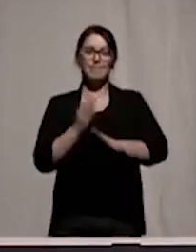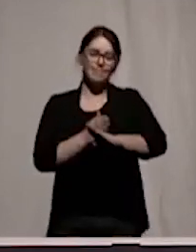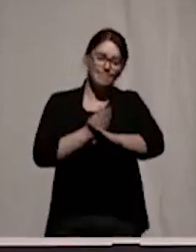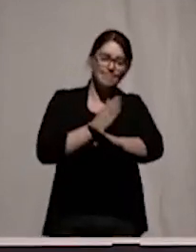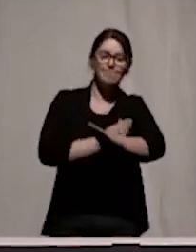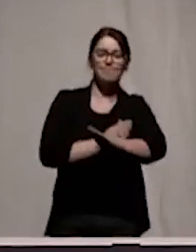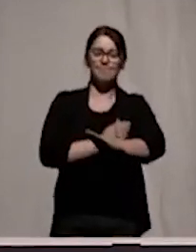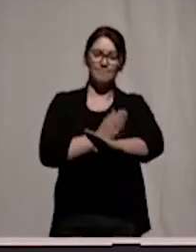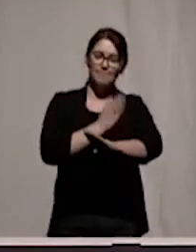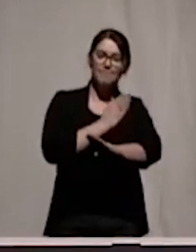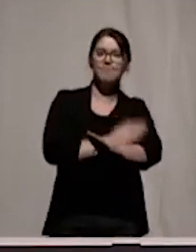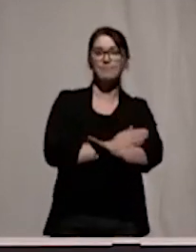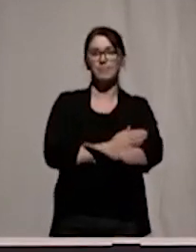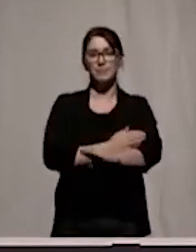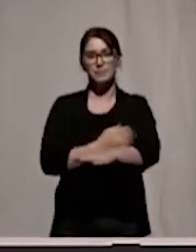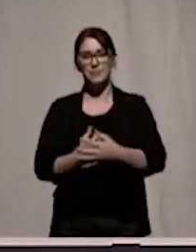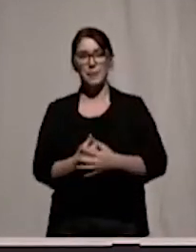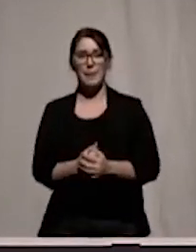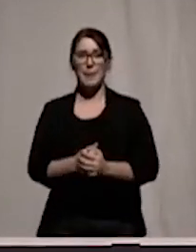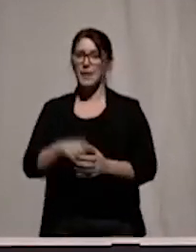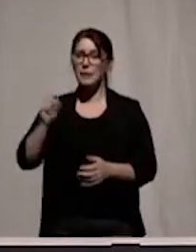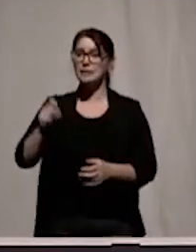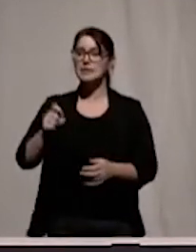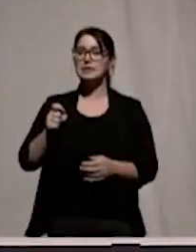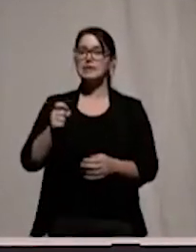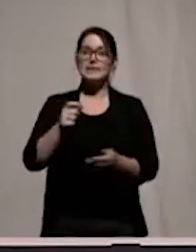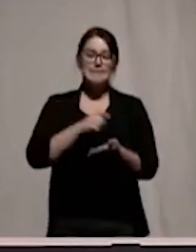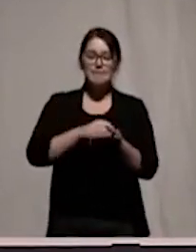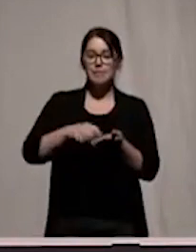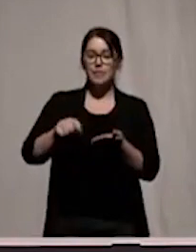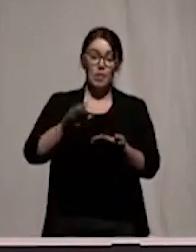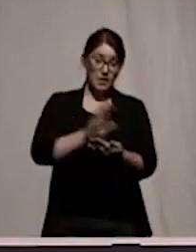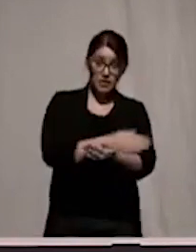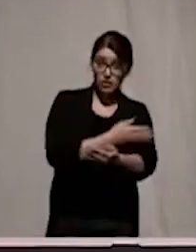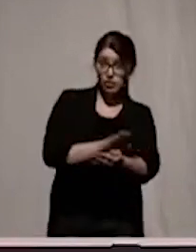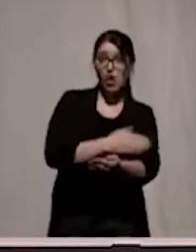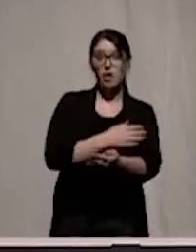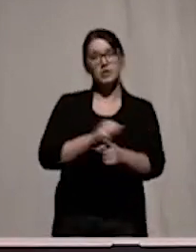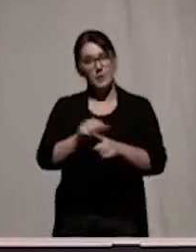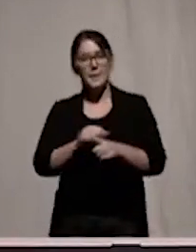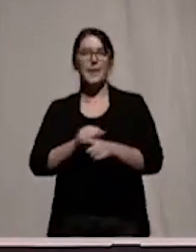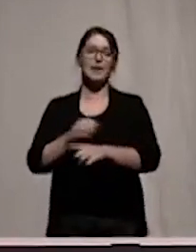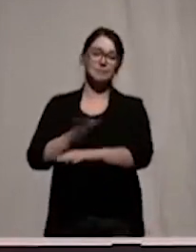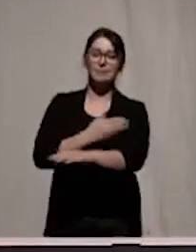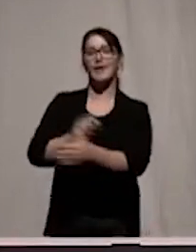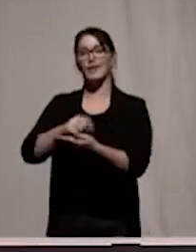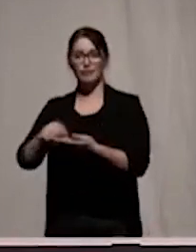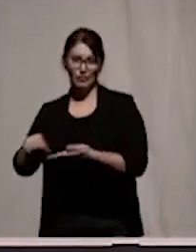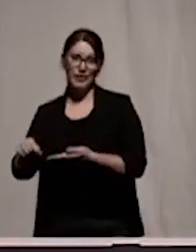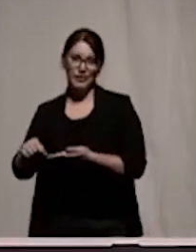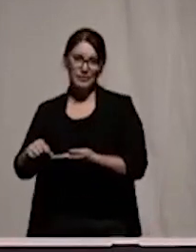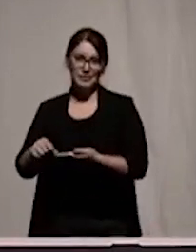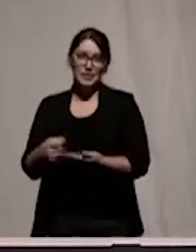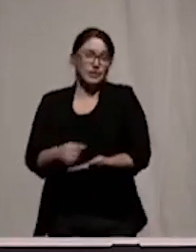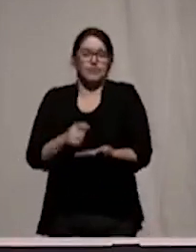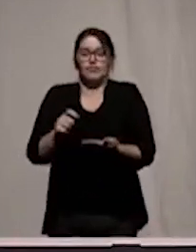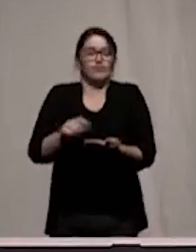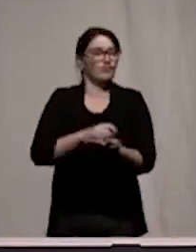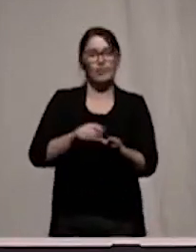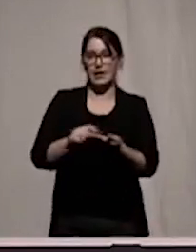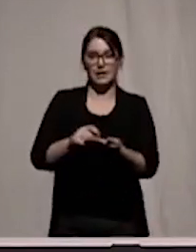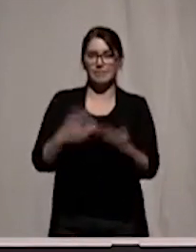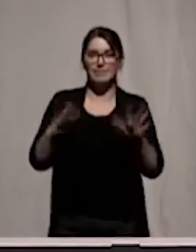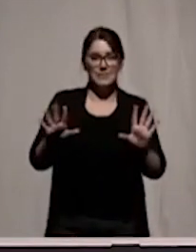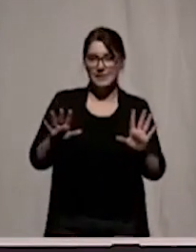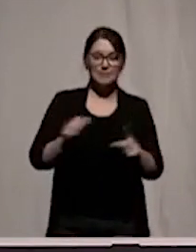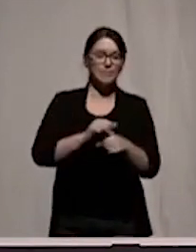have to write songs to practice songwriting. Songwriting is the final stop of the eons of practice that it'll take to just be able to do